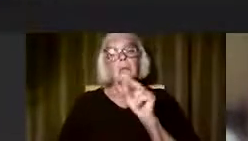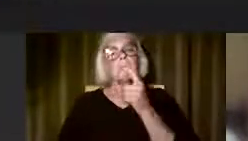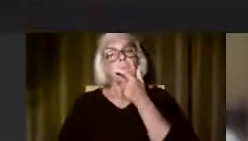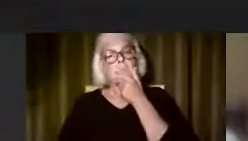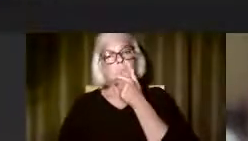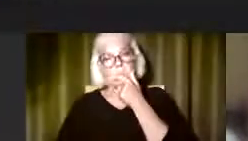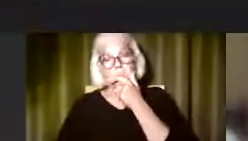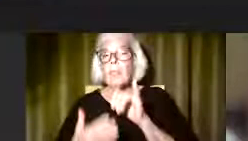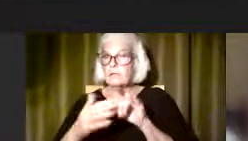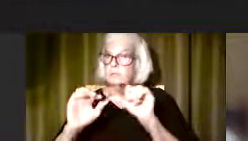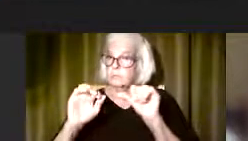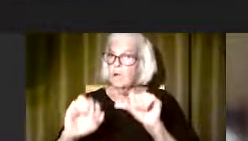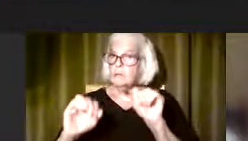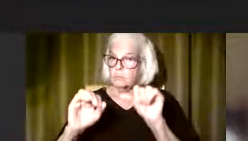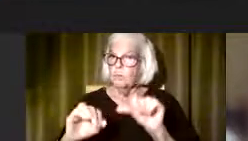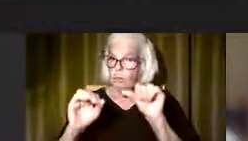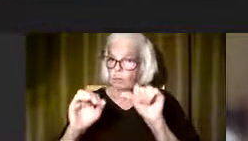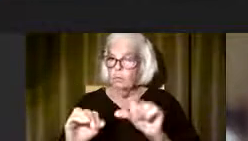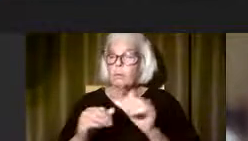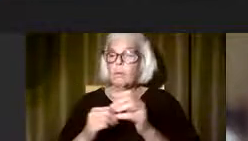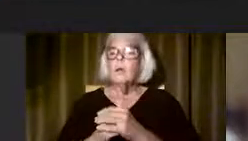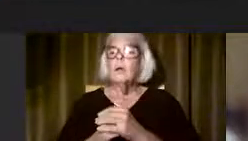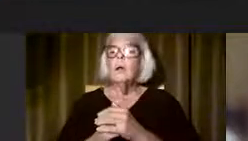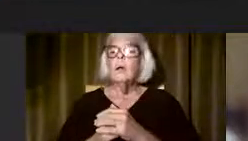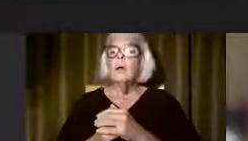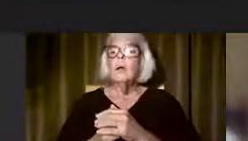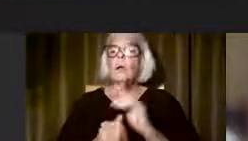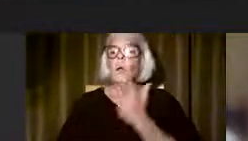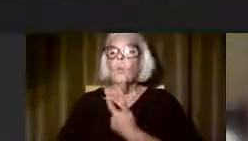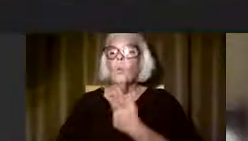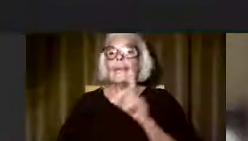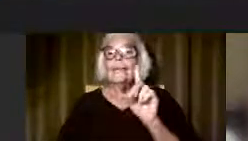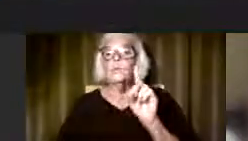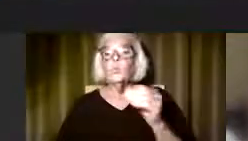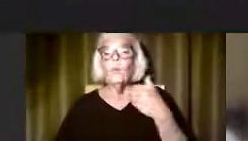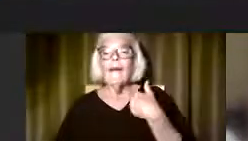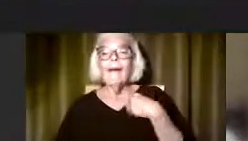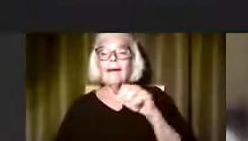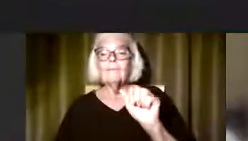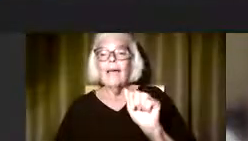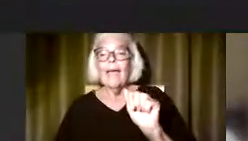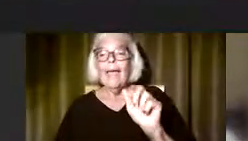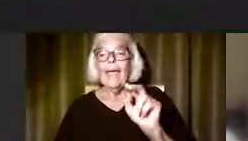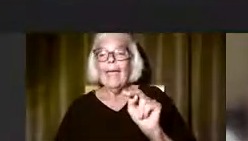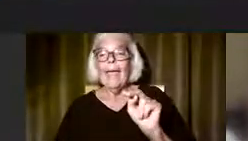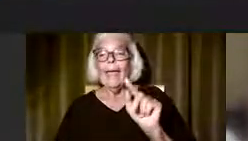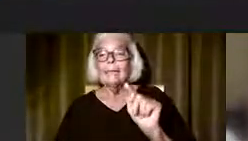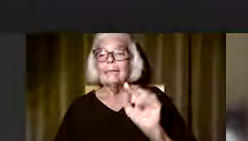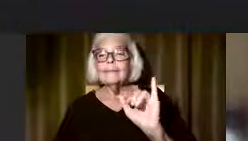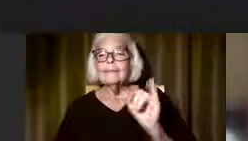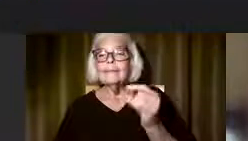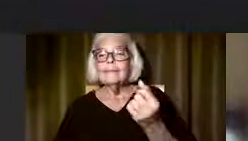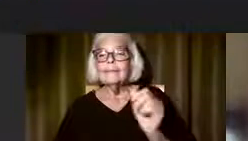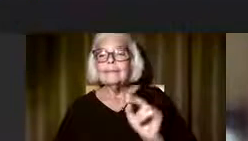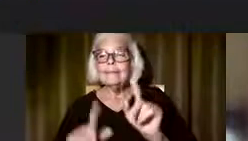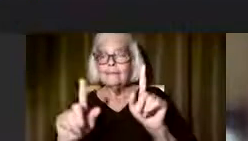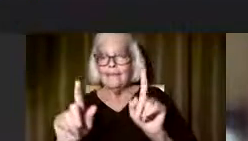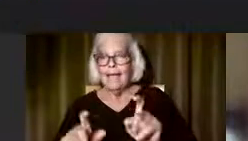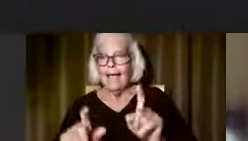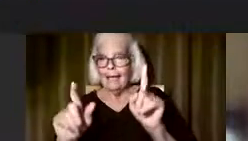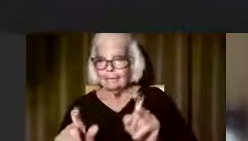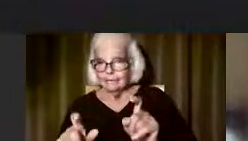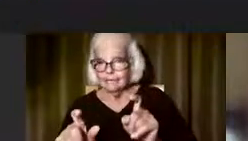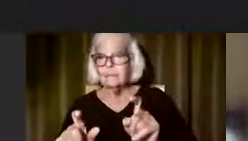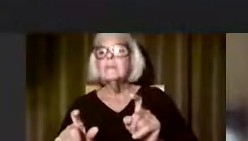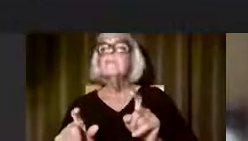We do have antigen tests in inventory right now that we would like to get more